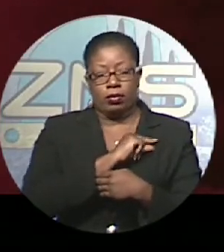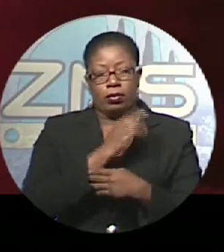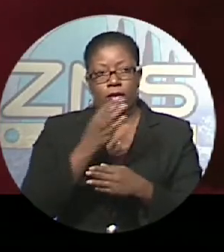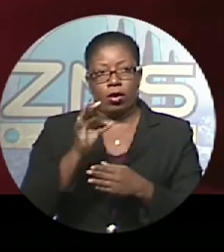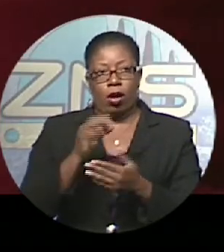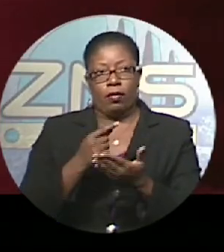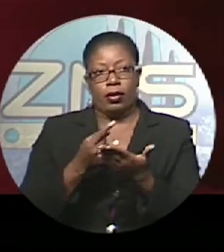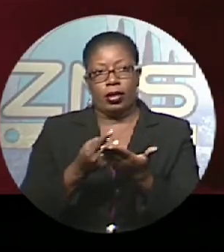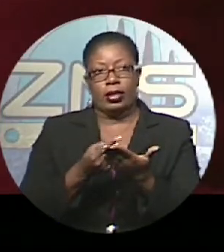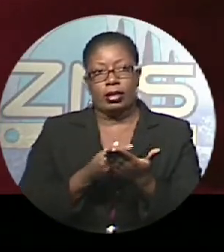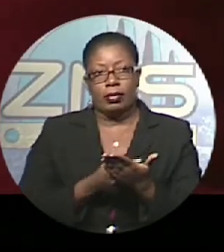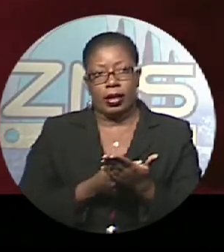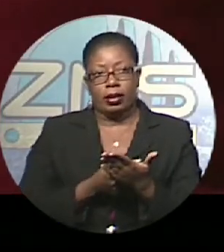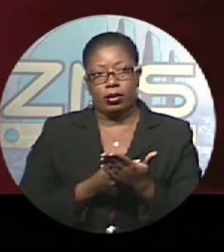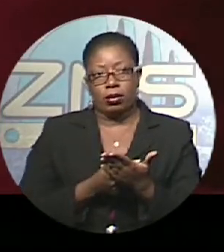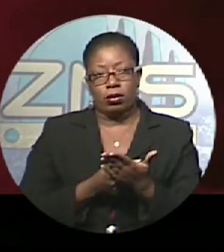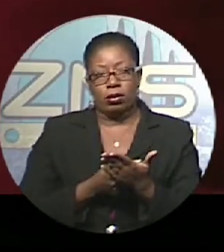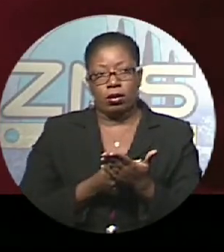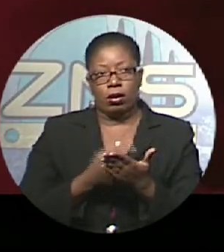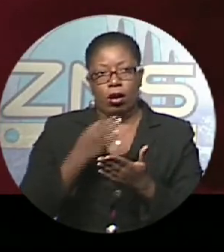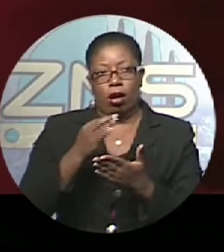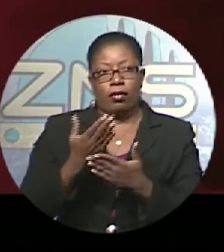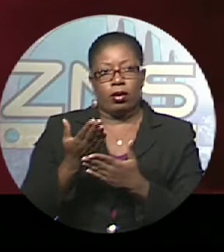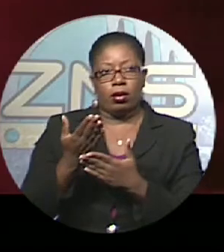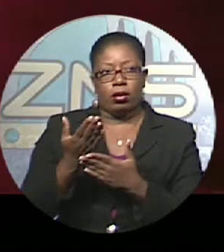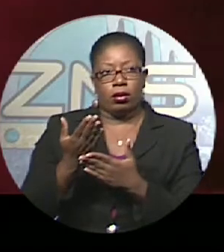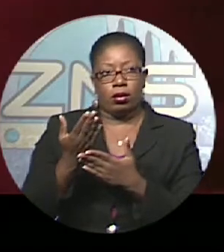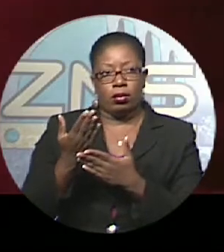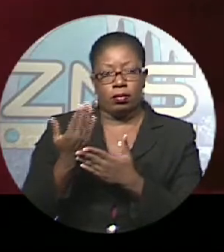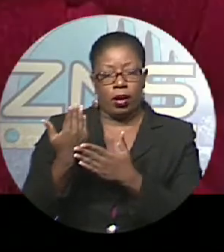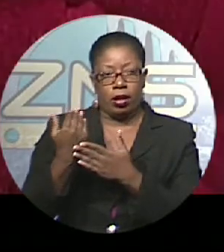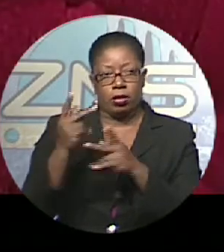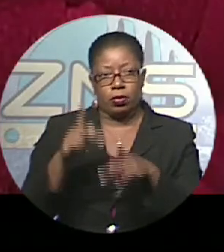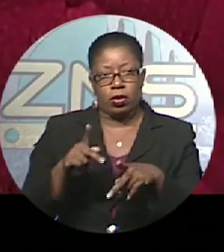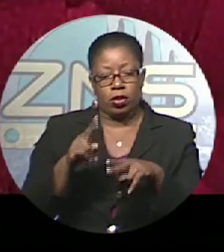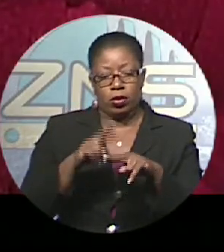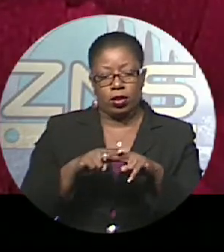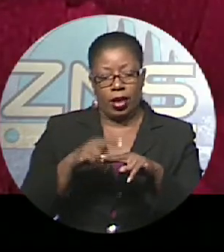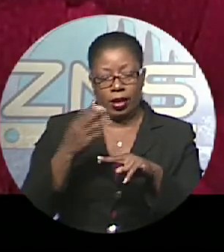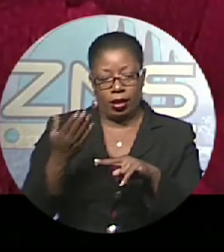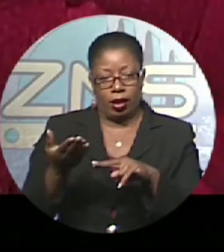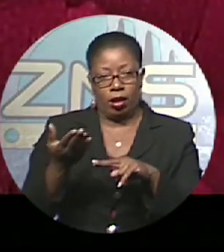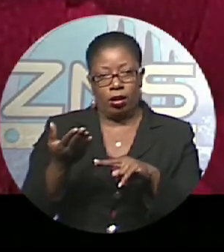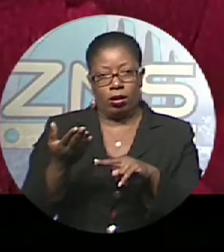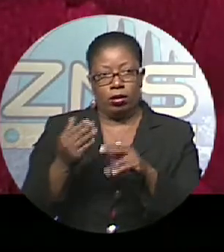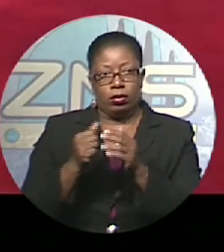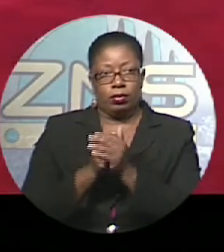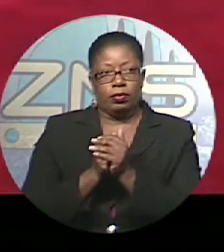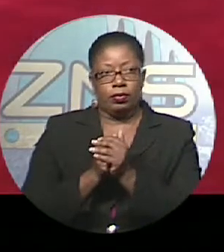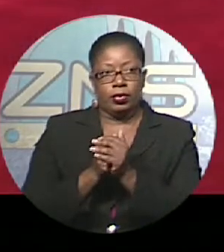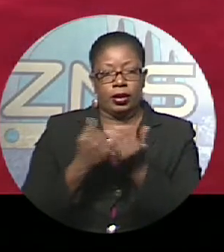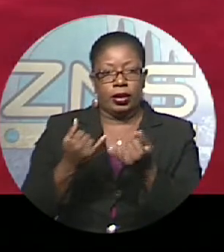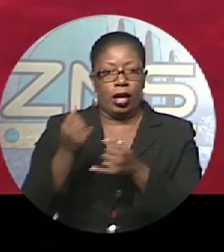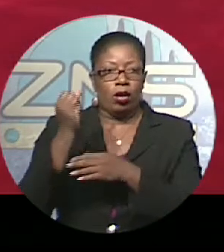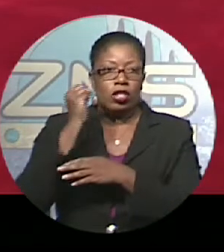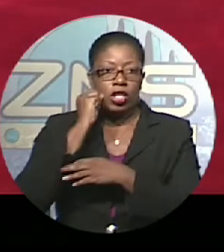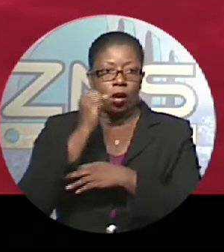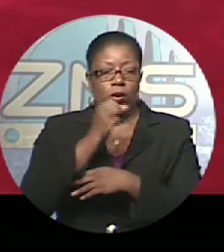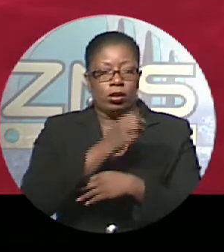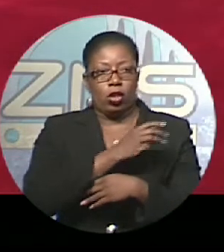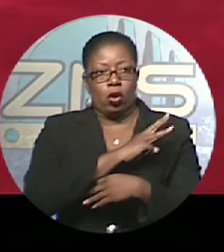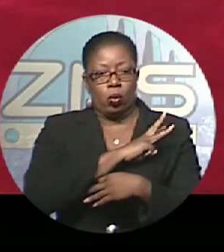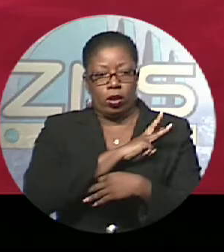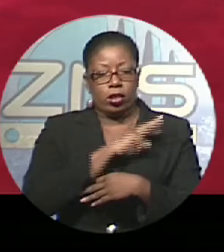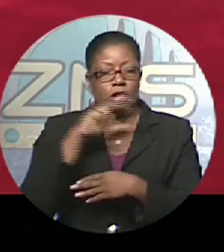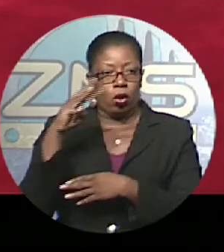debate of the former occupant of your seat. President of the Senate, the Honorable Sharon Wilson, also welcomed the